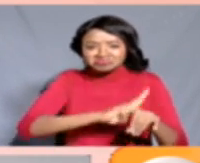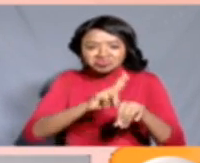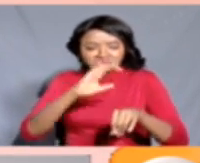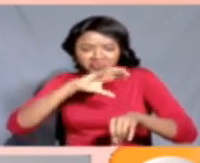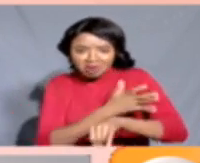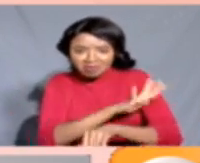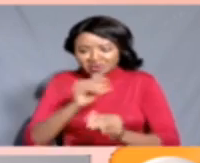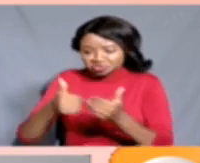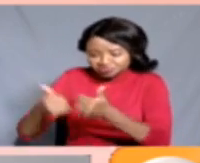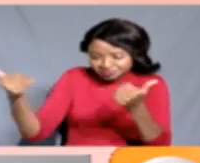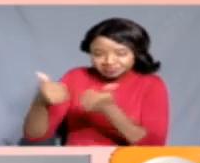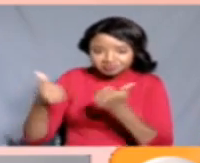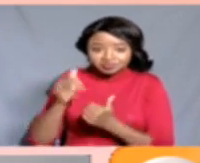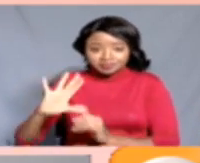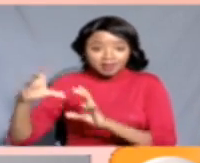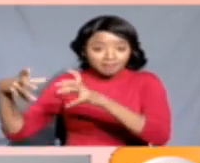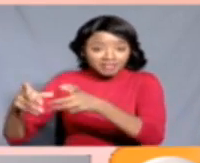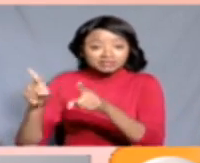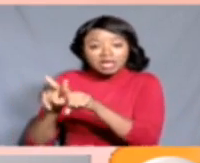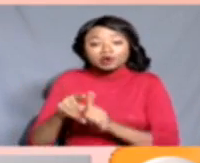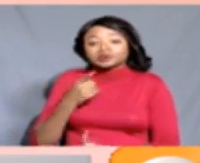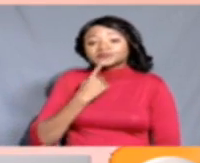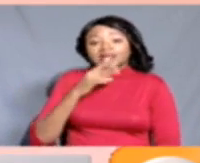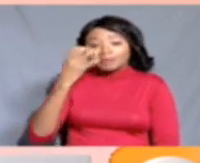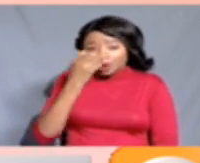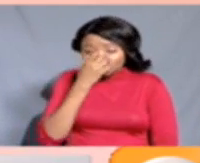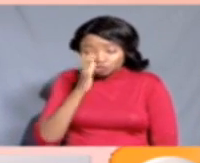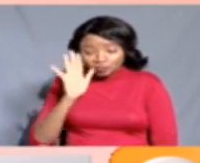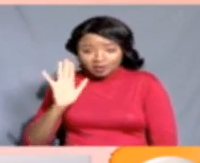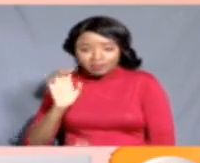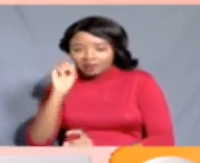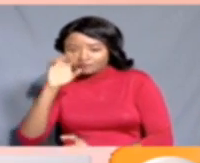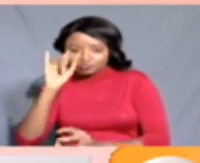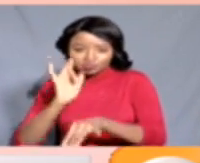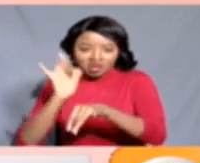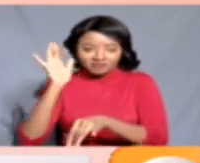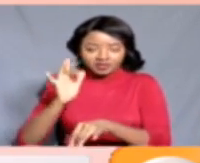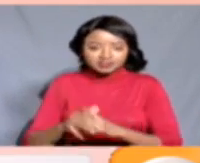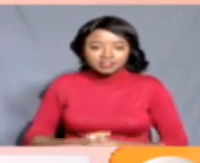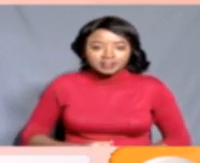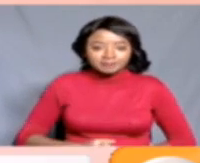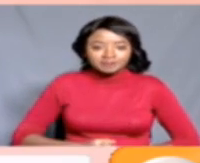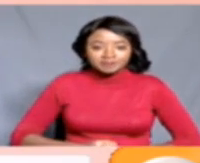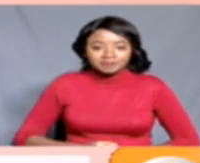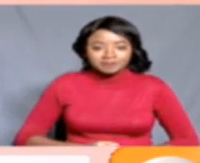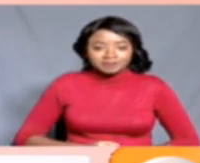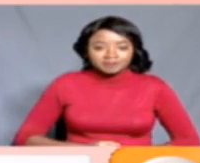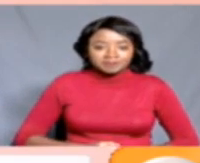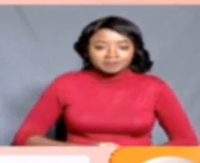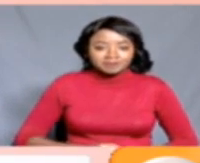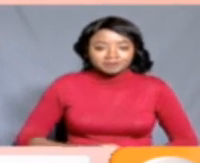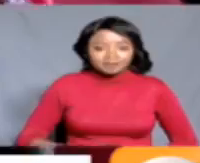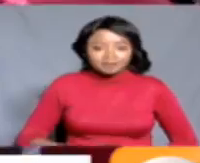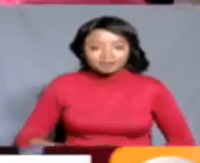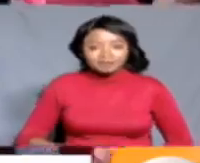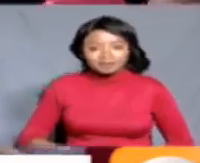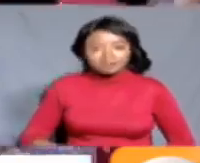Deputy President Dr. William Ruto's presidential bid. Stephen Latour is in Nakuru from where he reports.